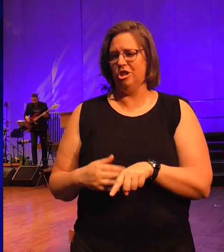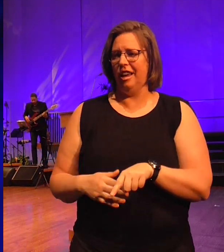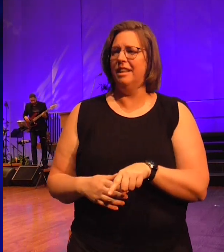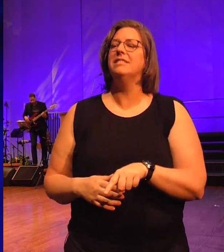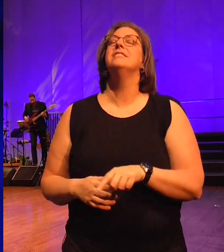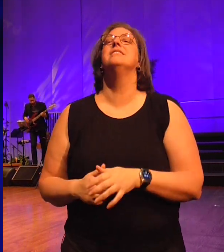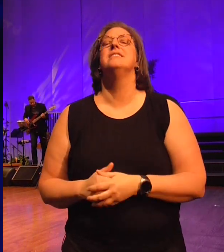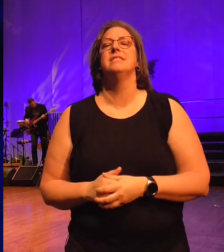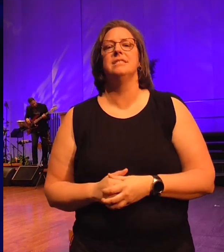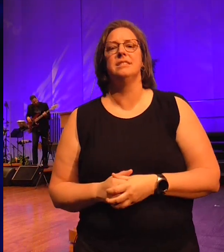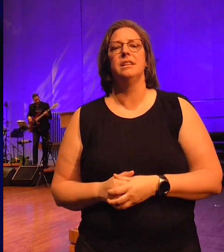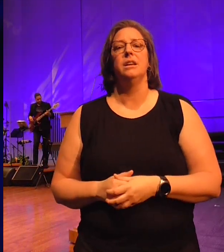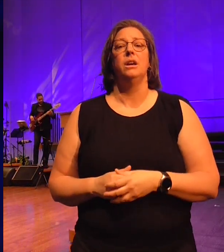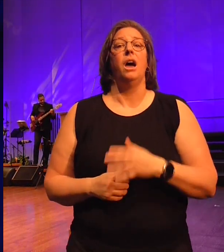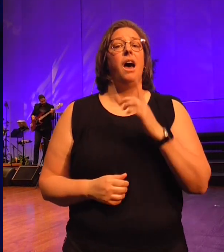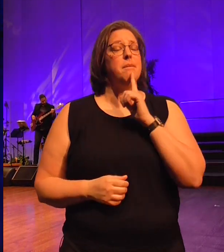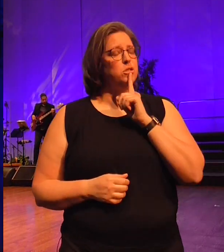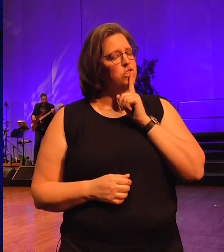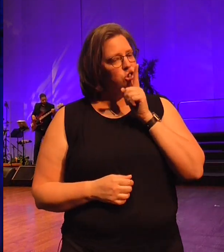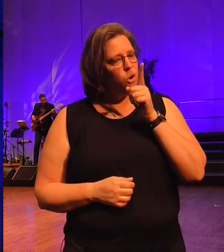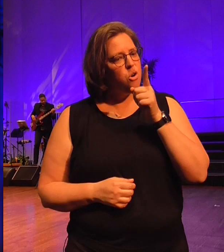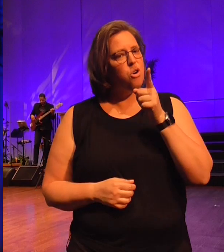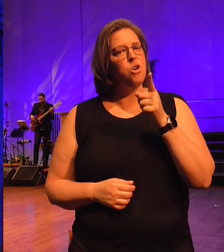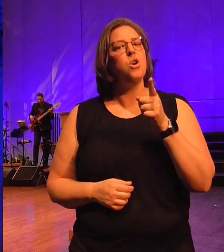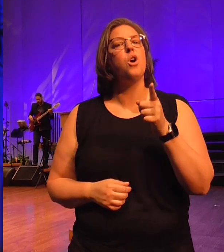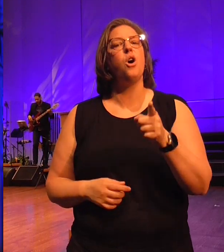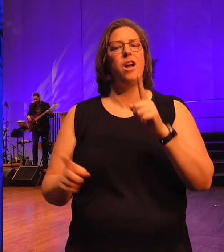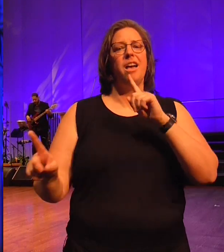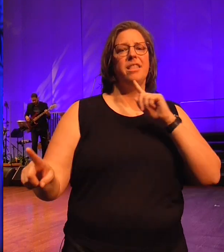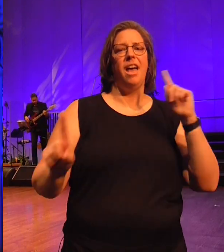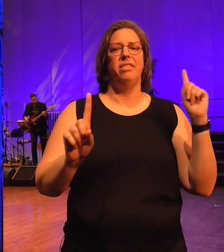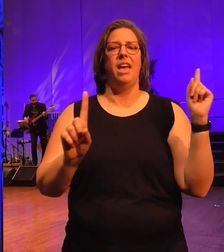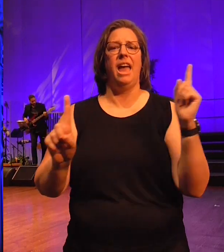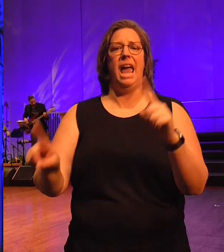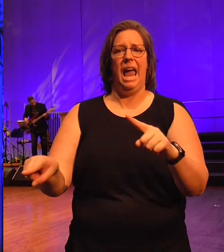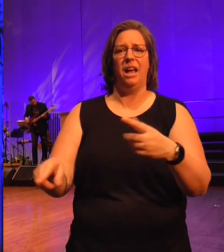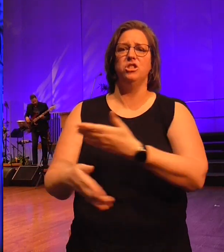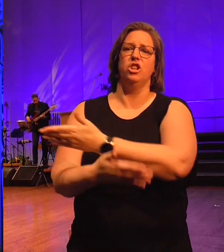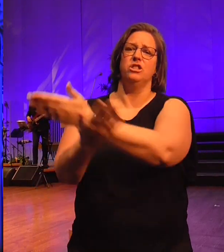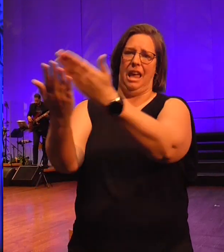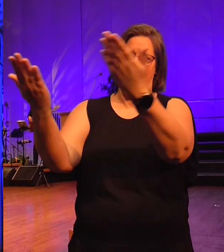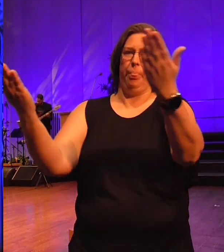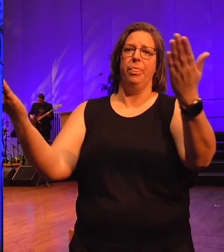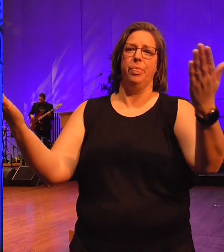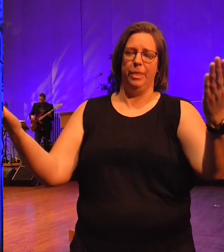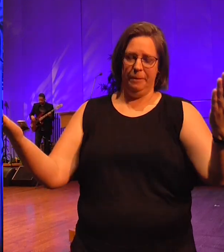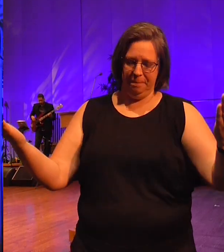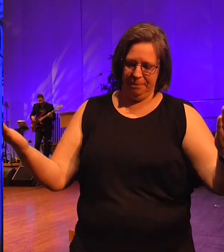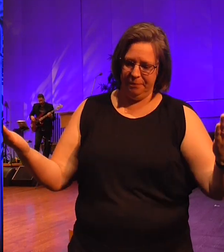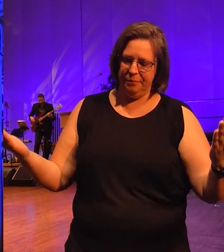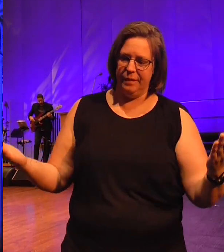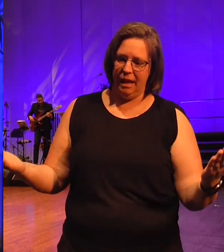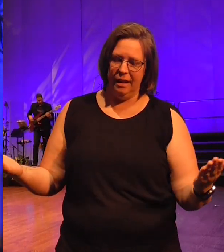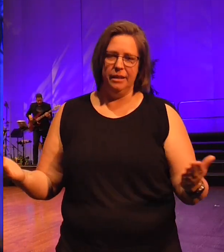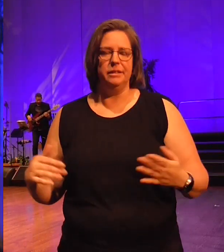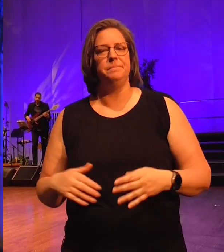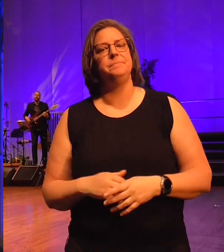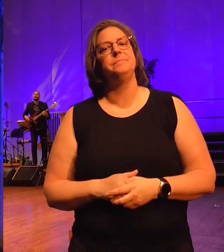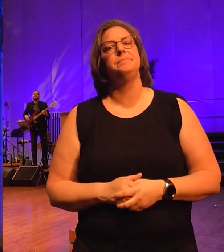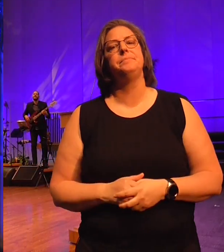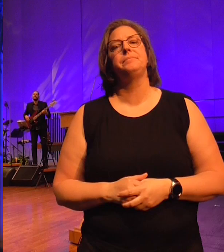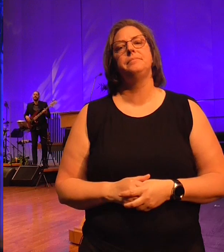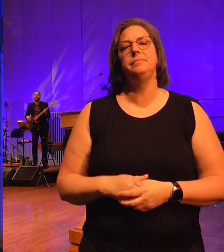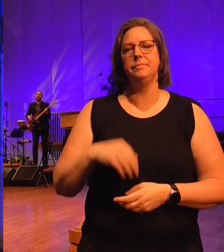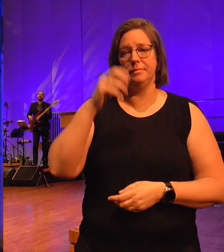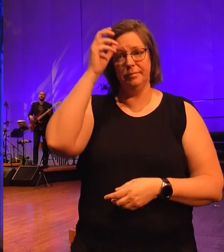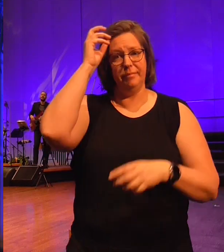Still I am sure that the answer's gonna come somehow. Out in